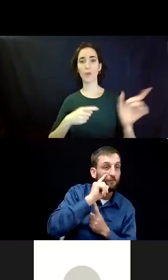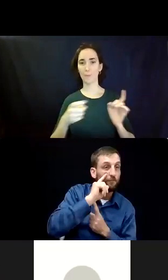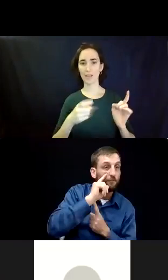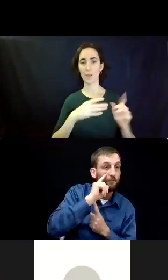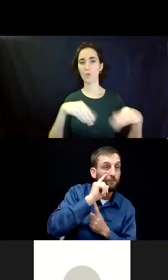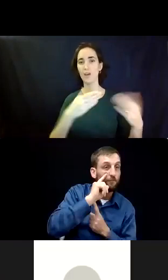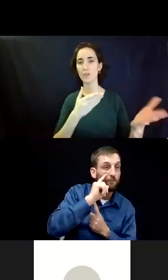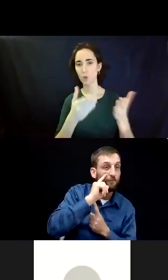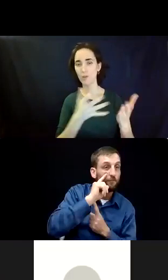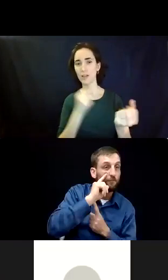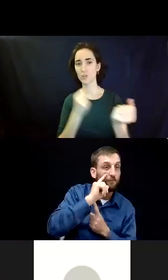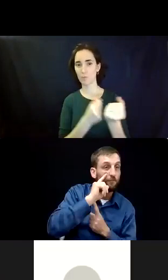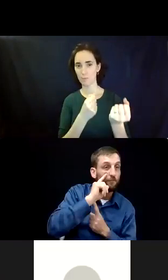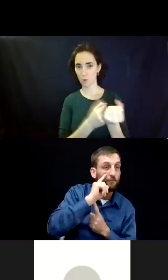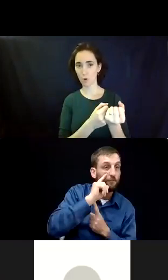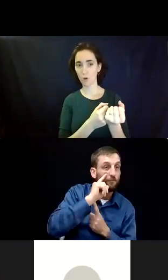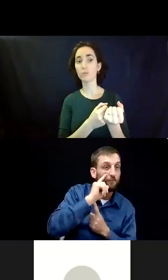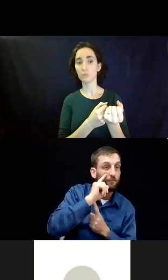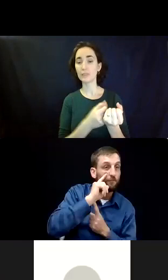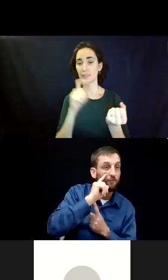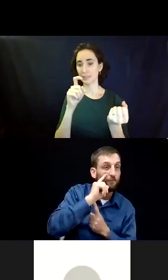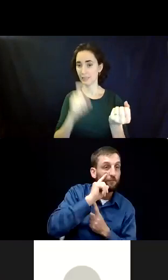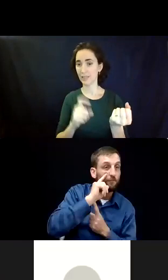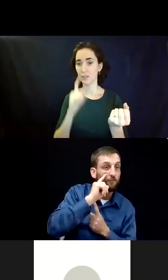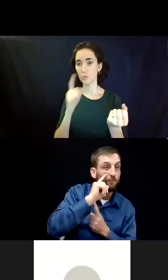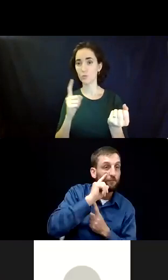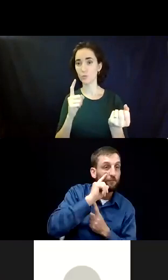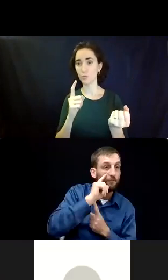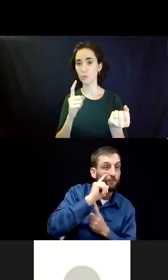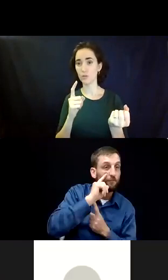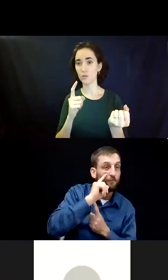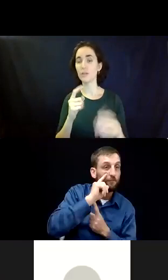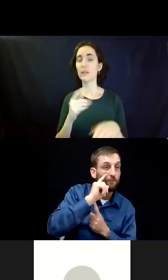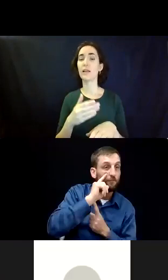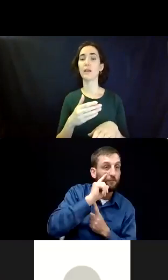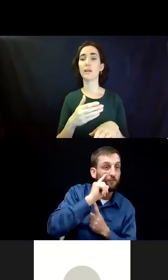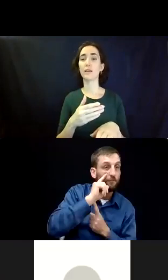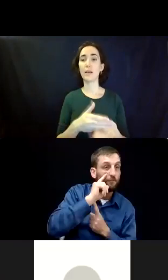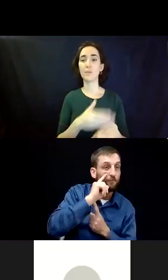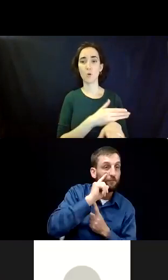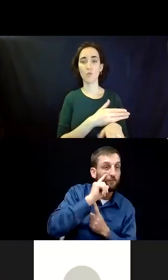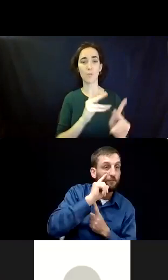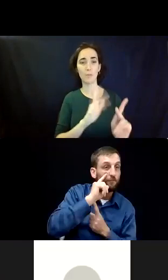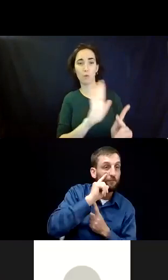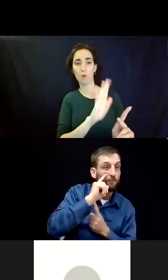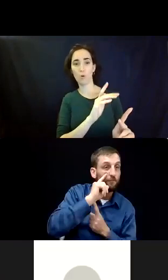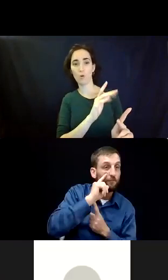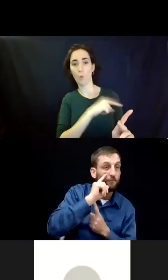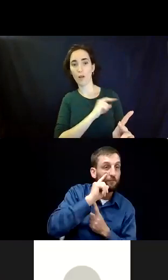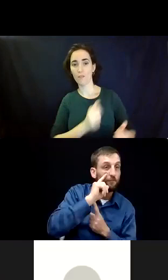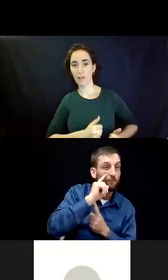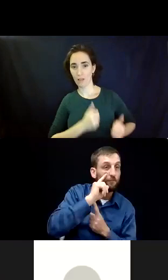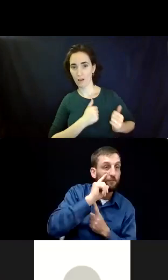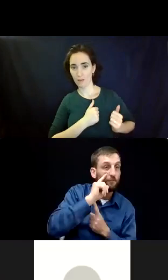and supports that are necessary to improve the quality of life and individuals with known